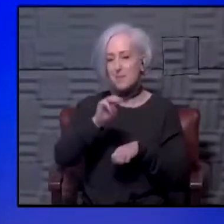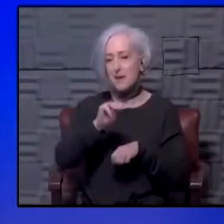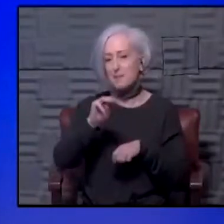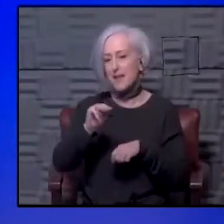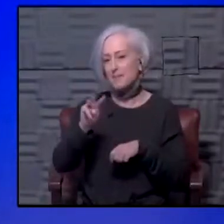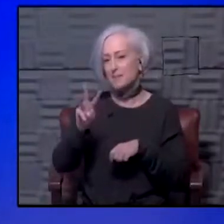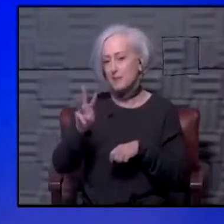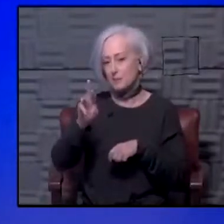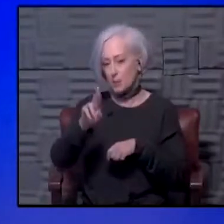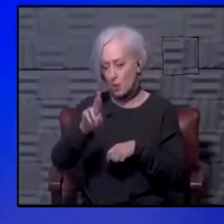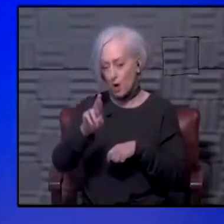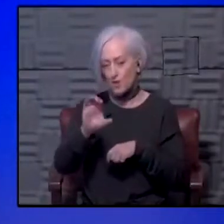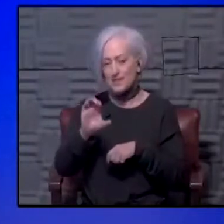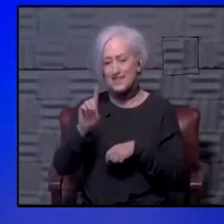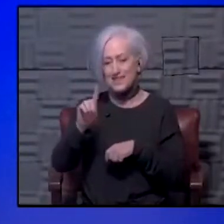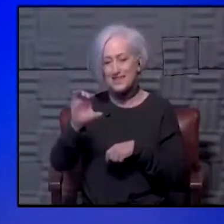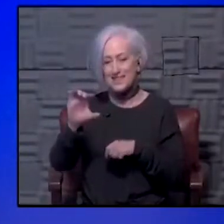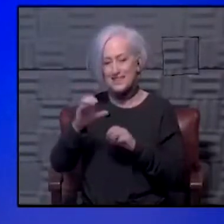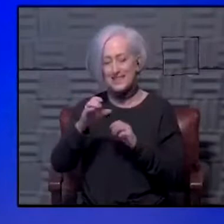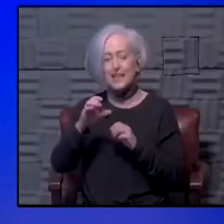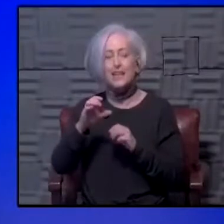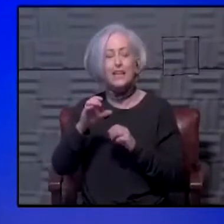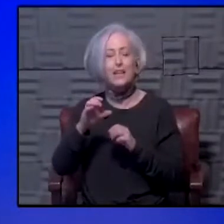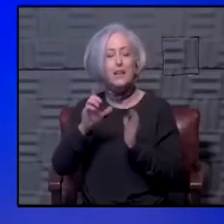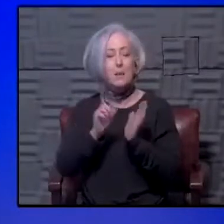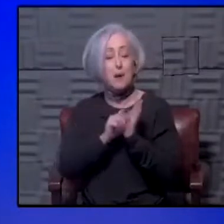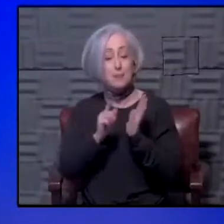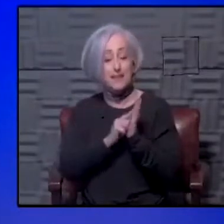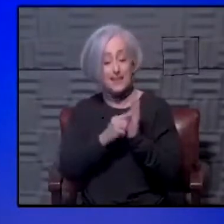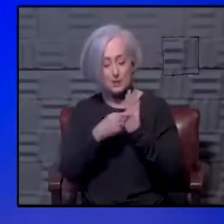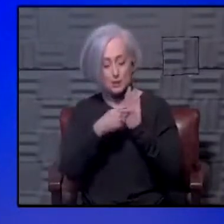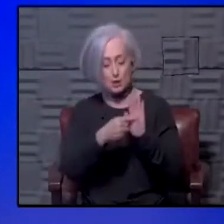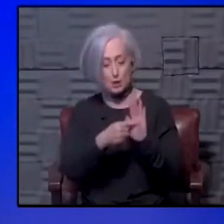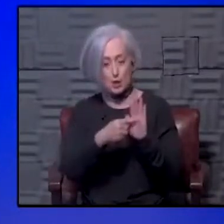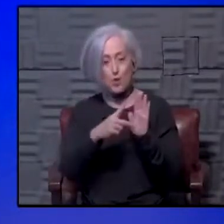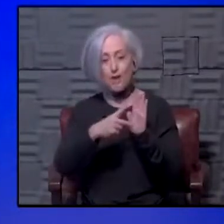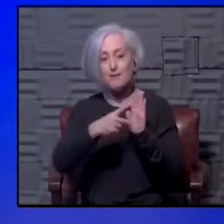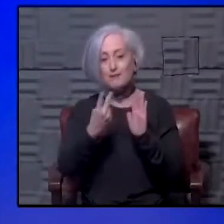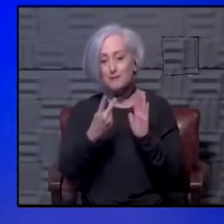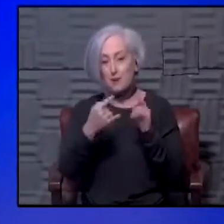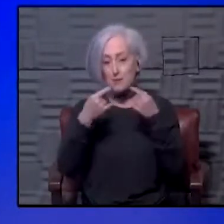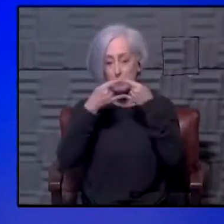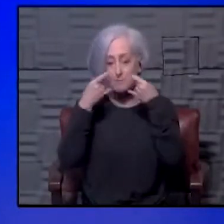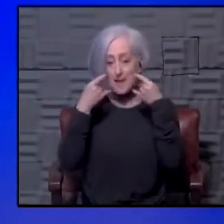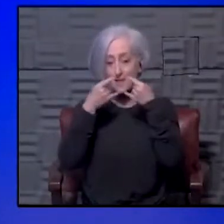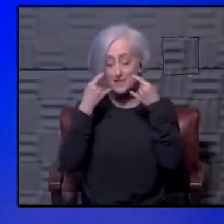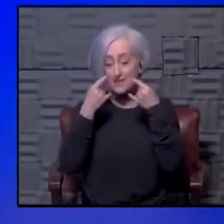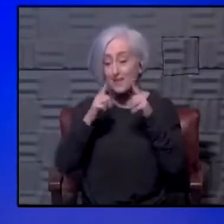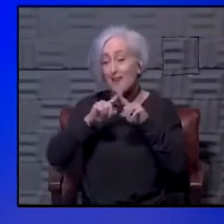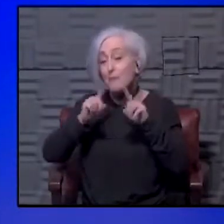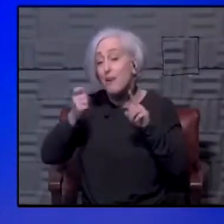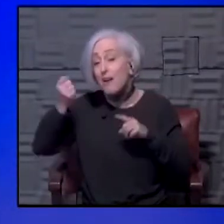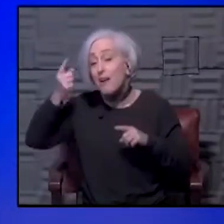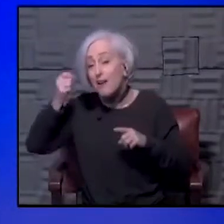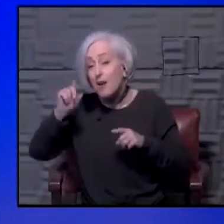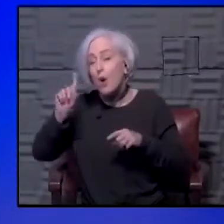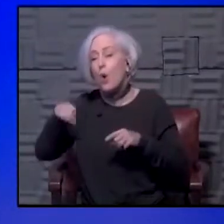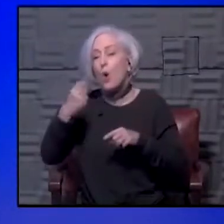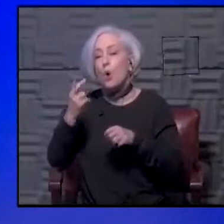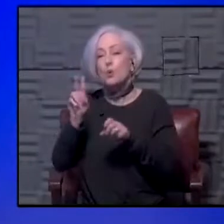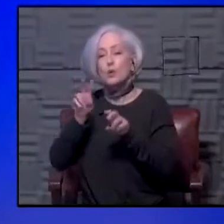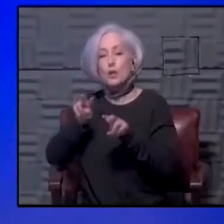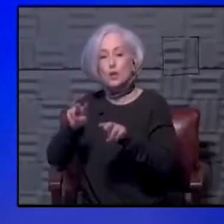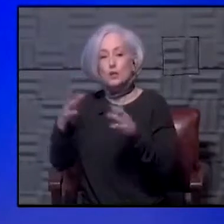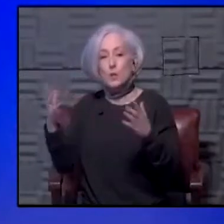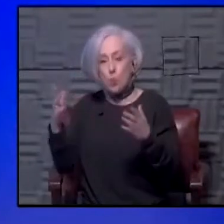the CDC publication, about double masking. But the caveats to that were they only looked at double masking with a surgical mask